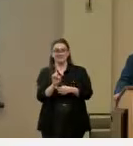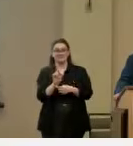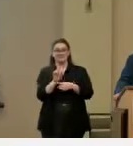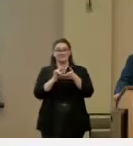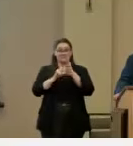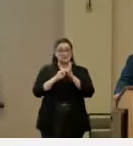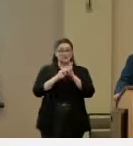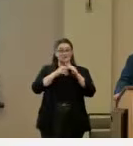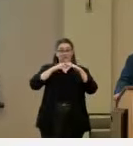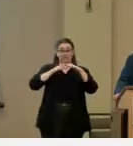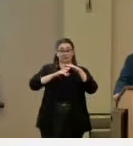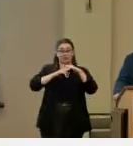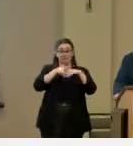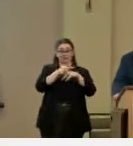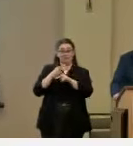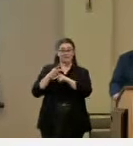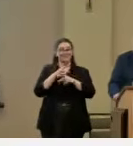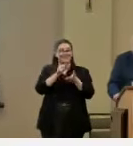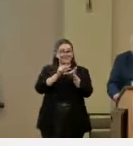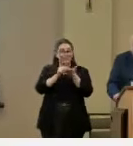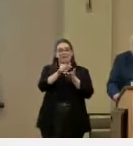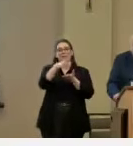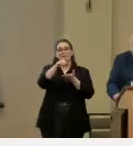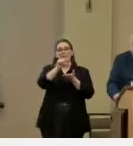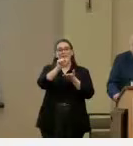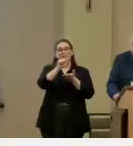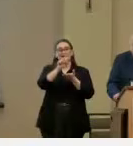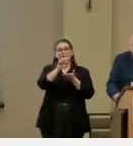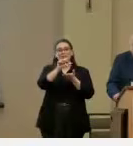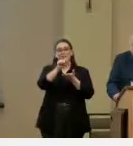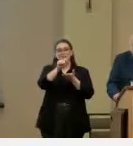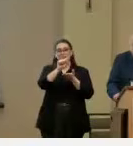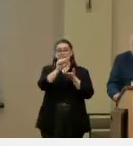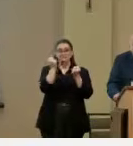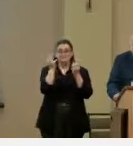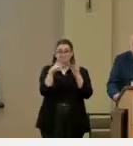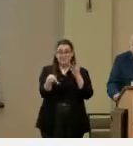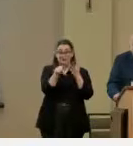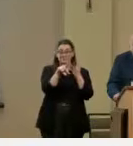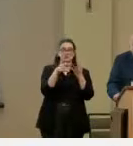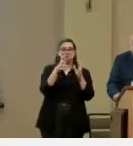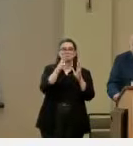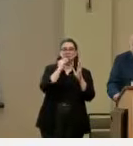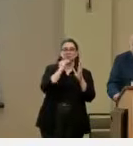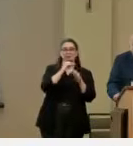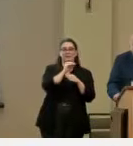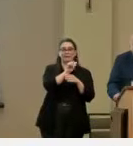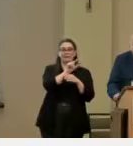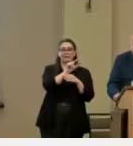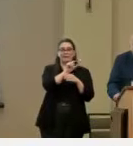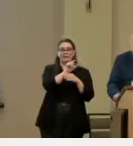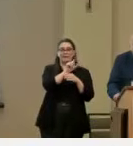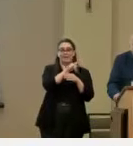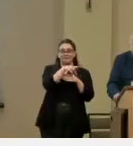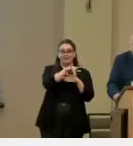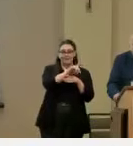complement components are on platelets. Now, many of you have had anti-cardiolipin or anti-phospholipid